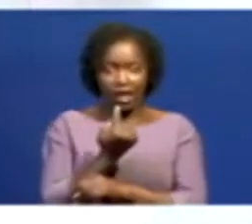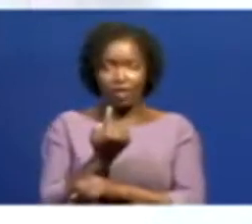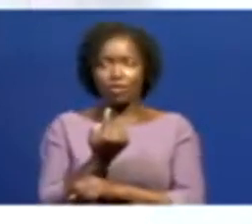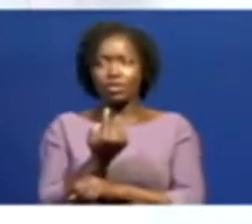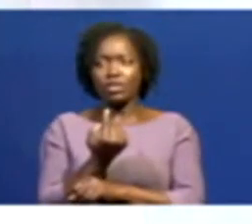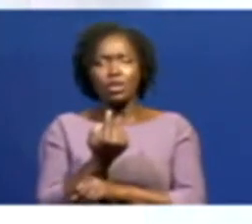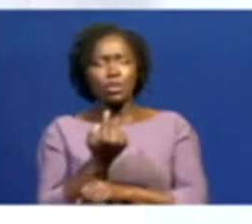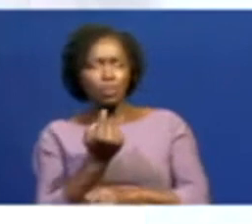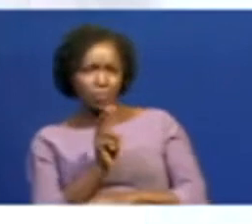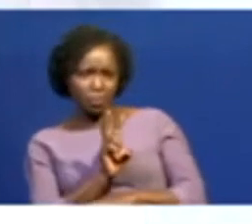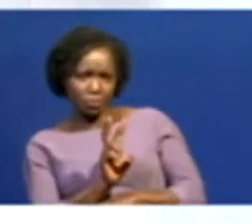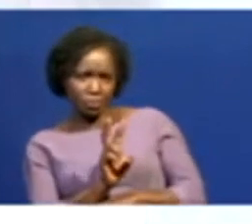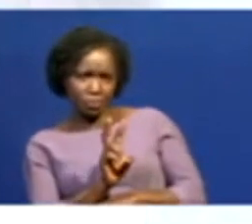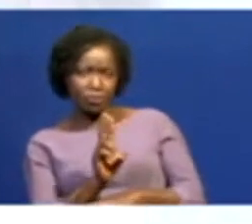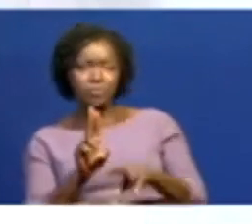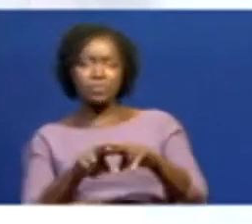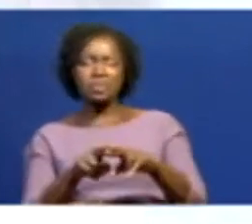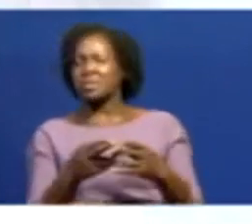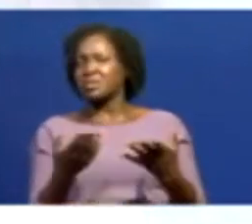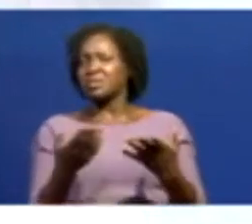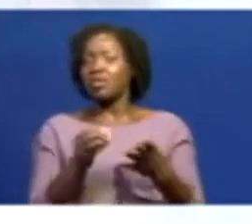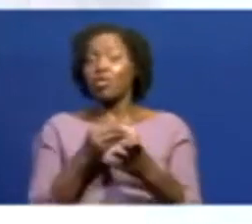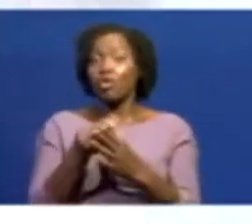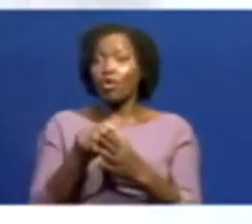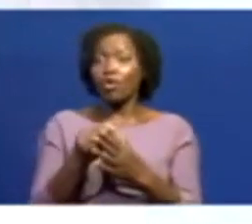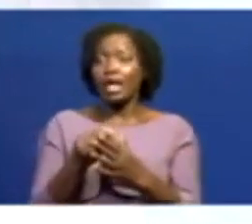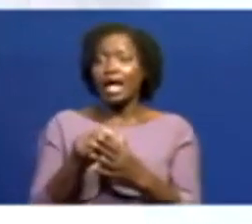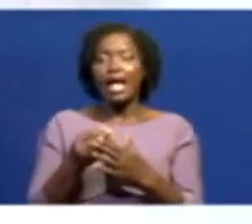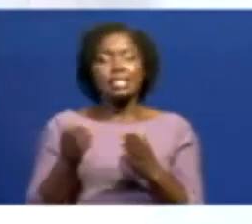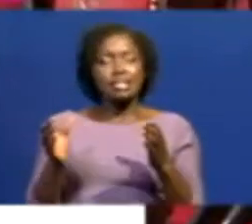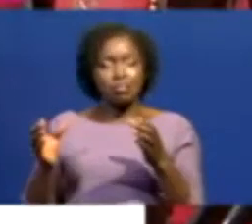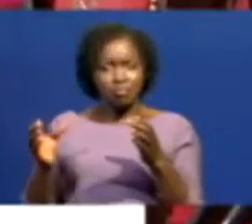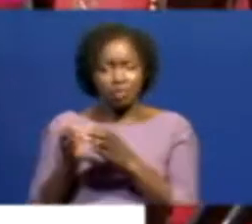just sit and watch? Or there is a body that can come in place.